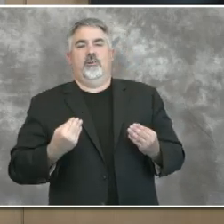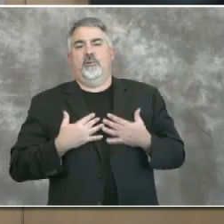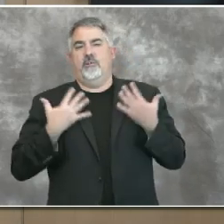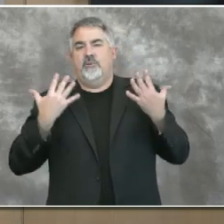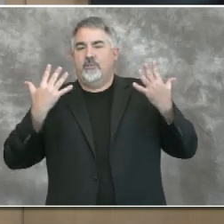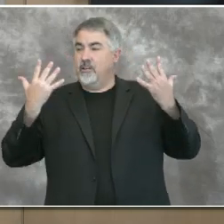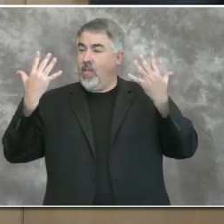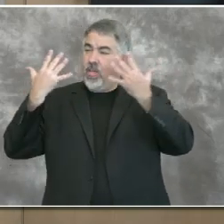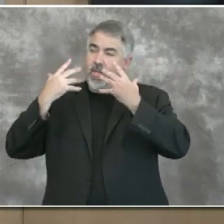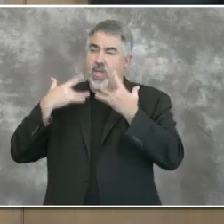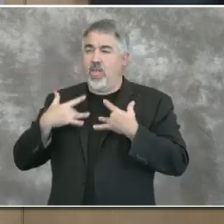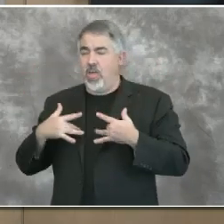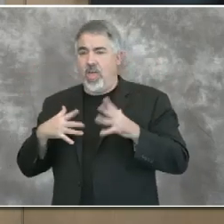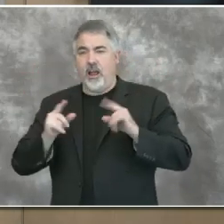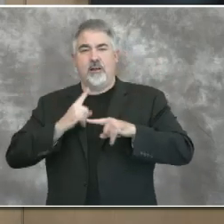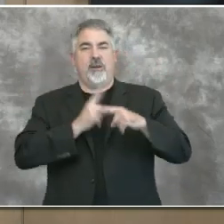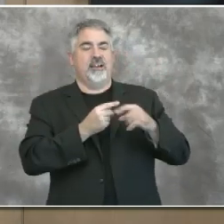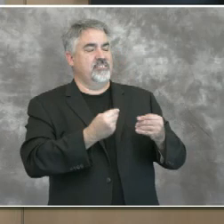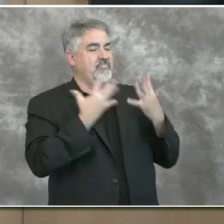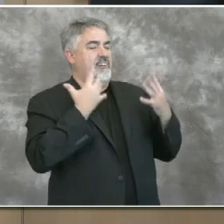reminders. Excuse me.